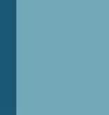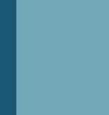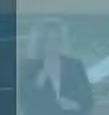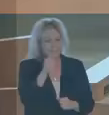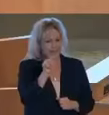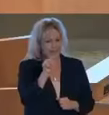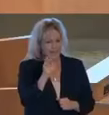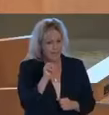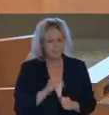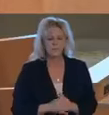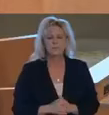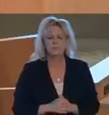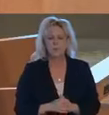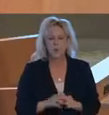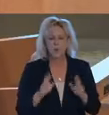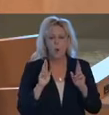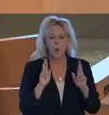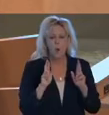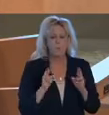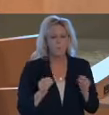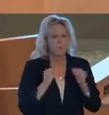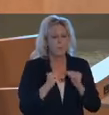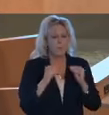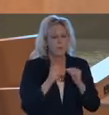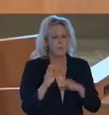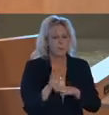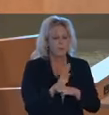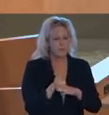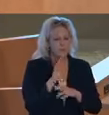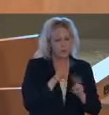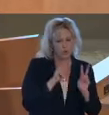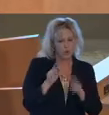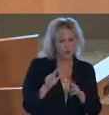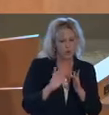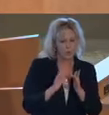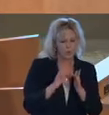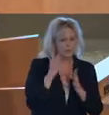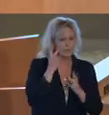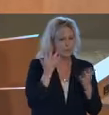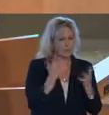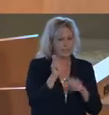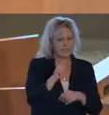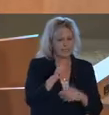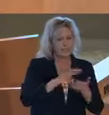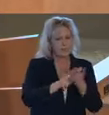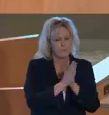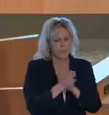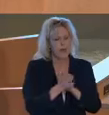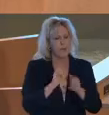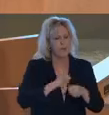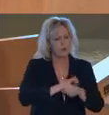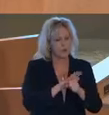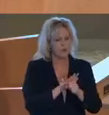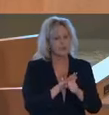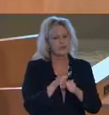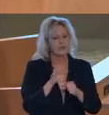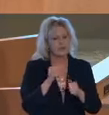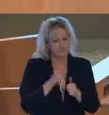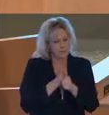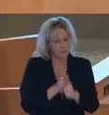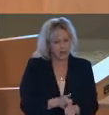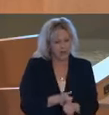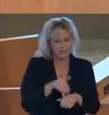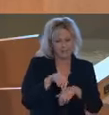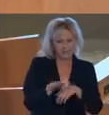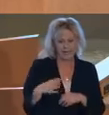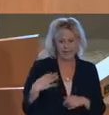o'clock, and we're hoping that more and more the businesses will look on our website, see what they need to become COVID compliant, send their application in